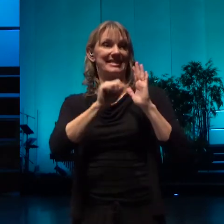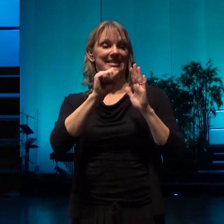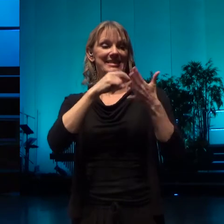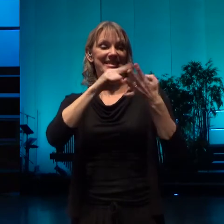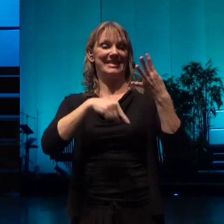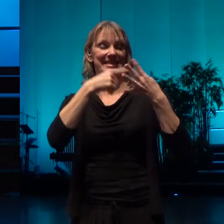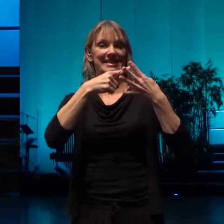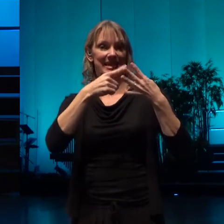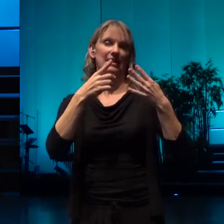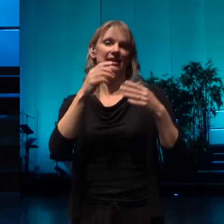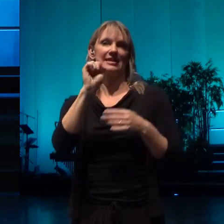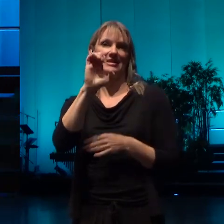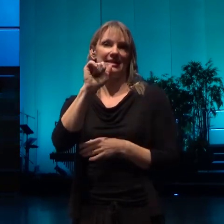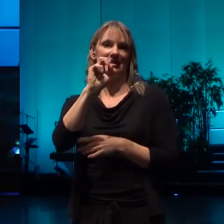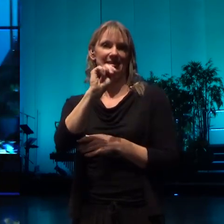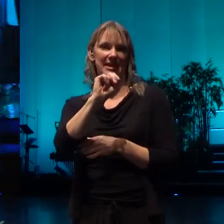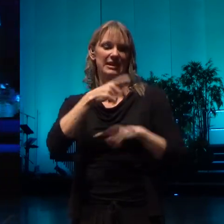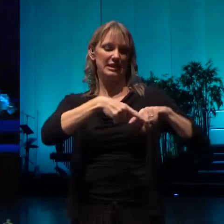game.